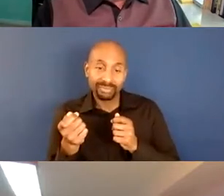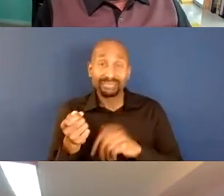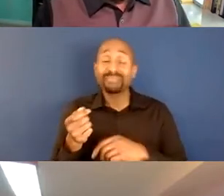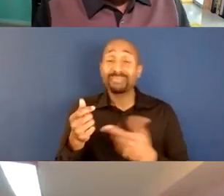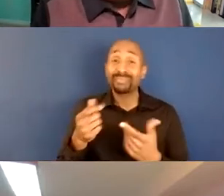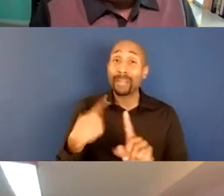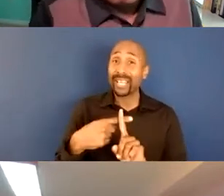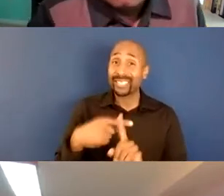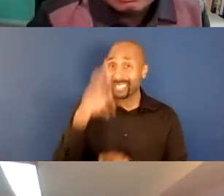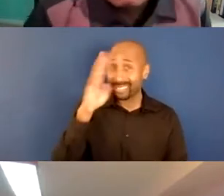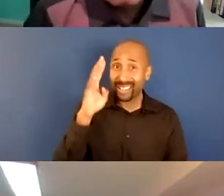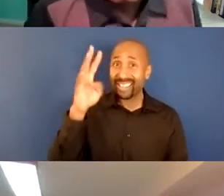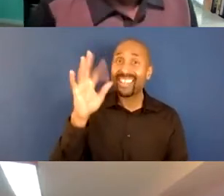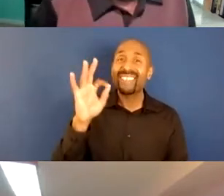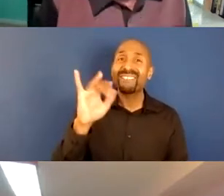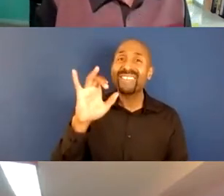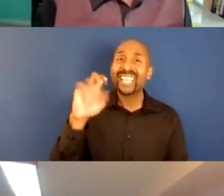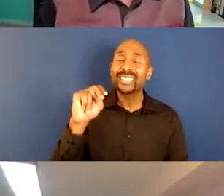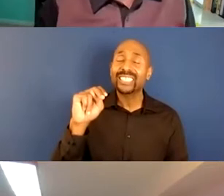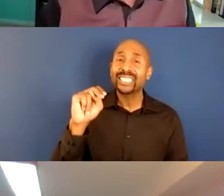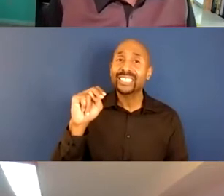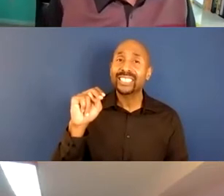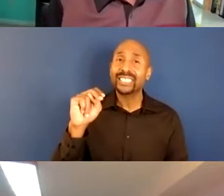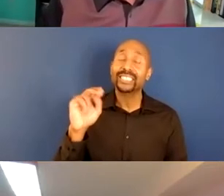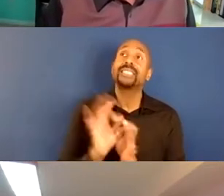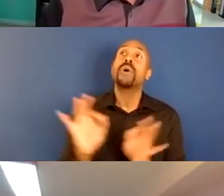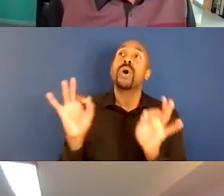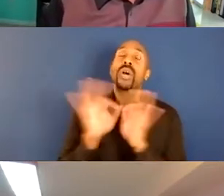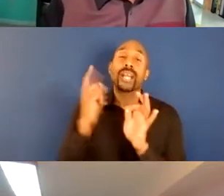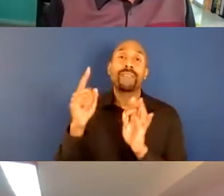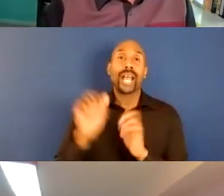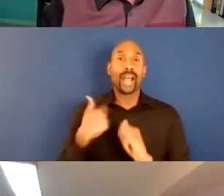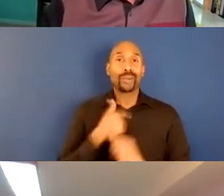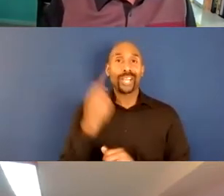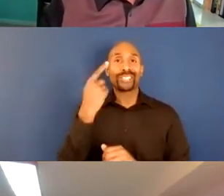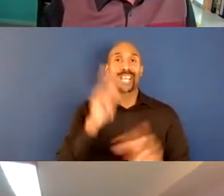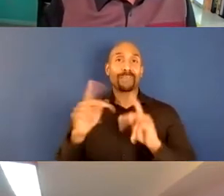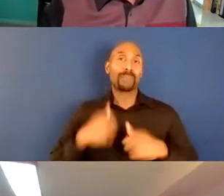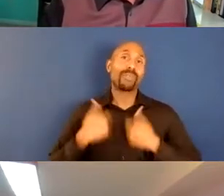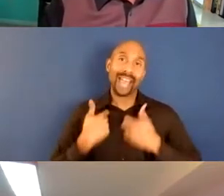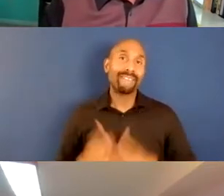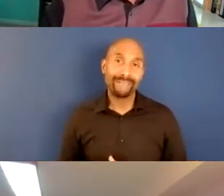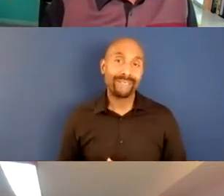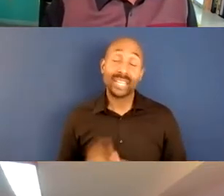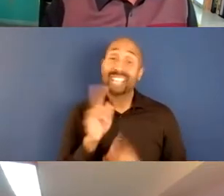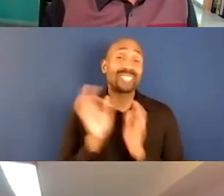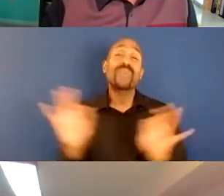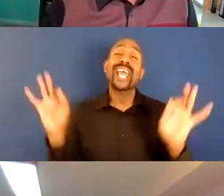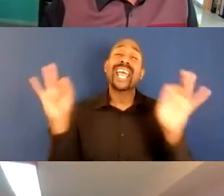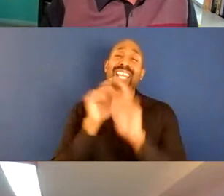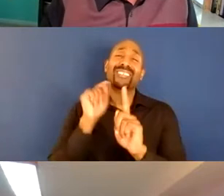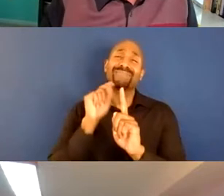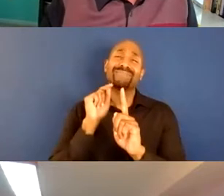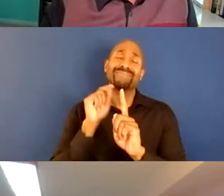important to understanding people's lives. I mean, it's absolutely critical, especially when you think about who